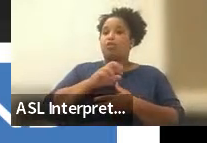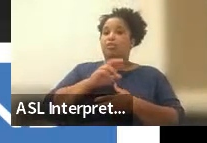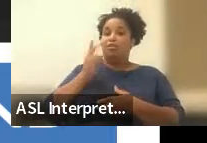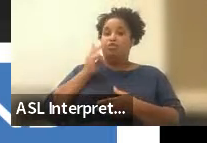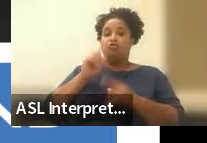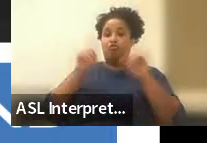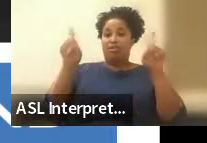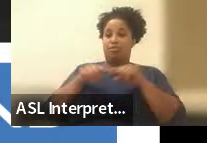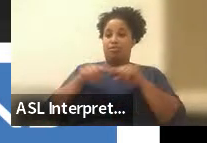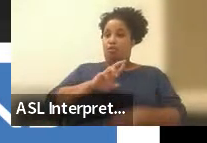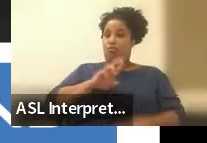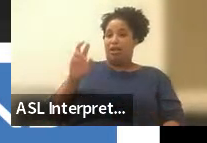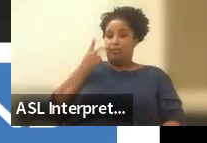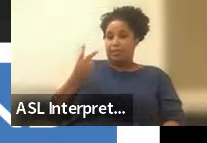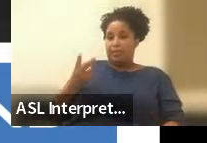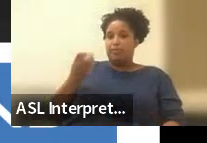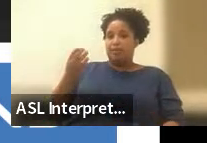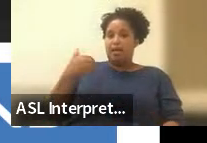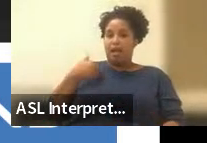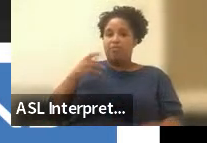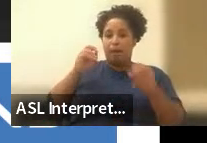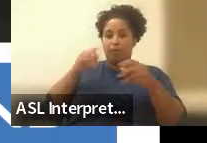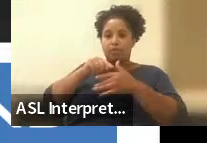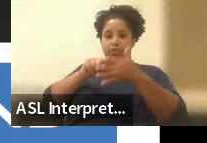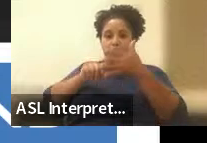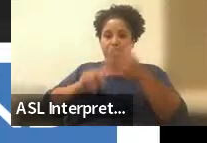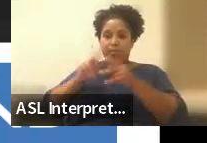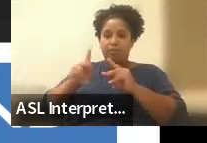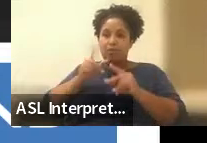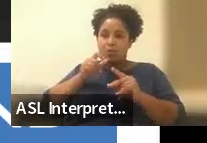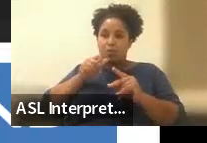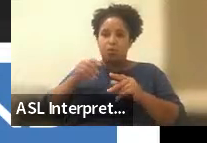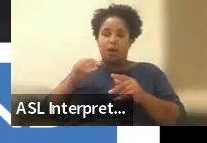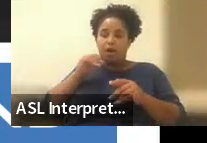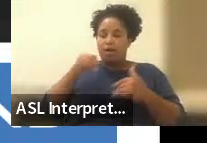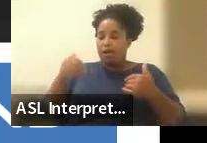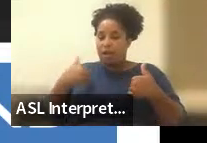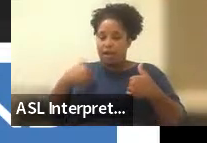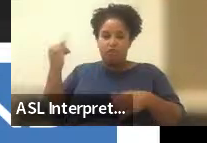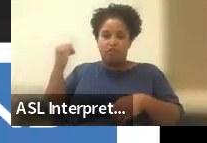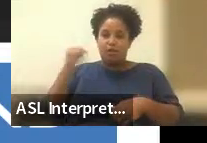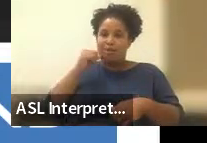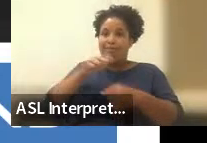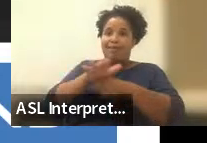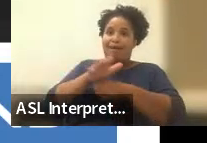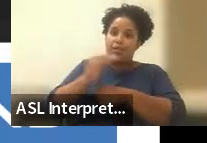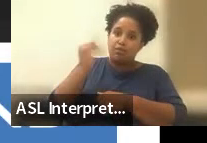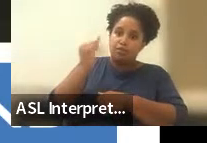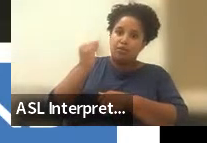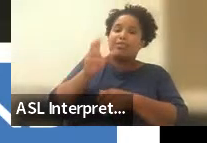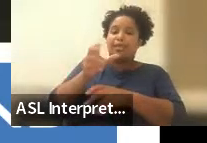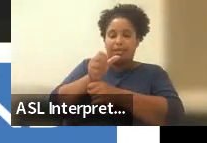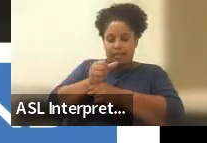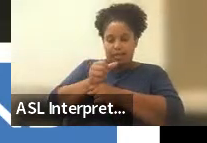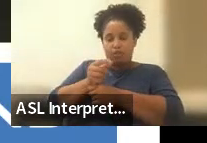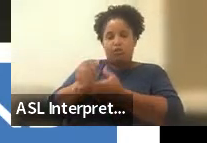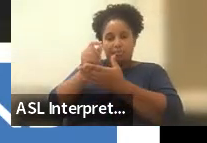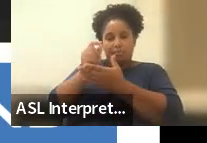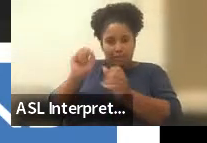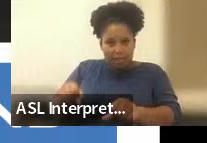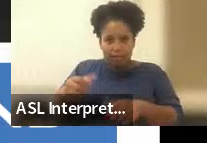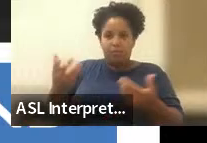screen, that there are opportunities for people who are uninsured or underinsured to receive treatment as well. We